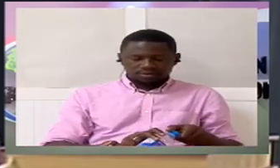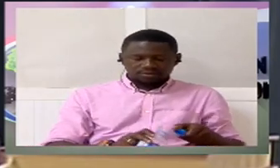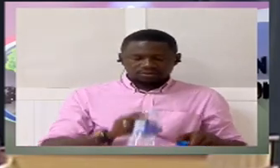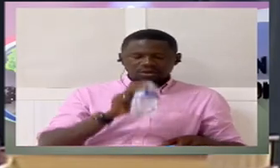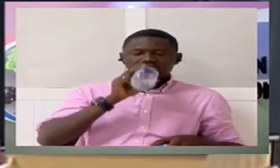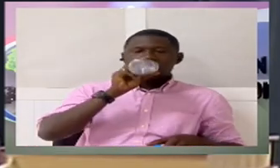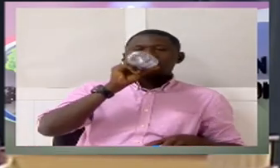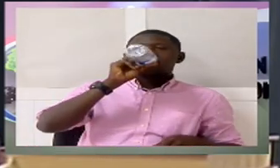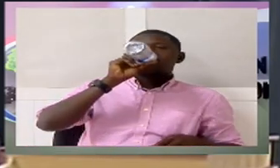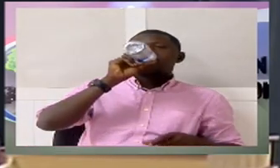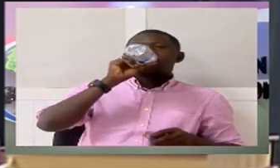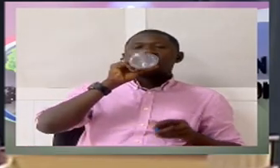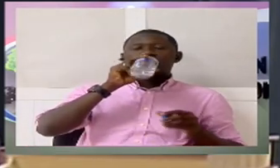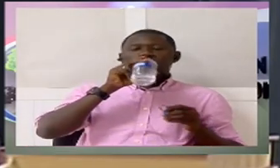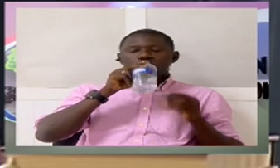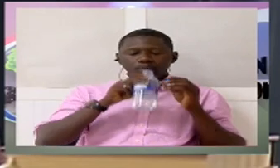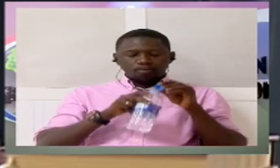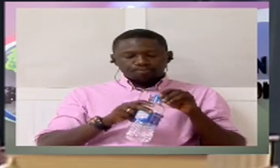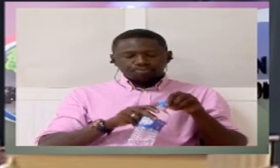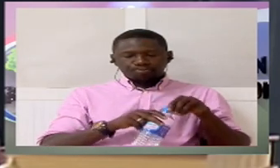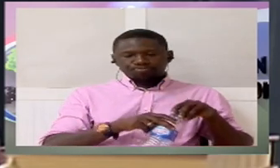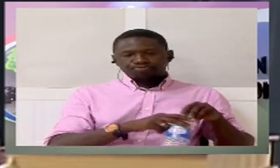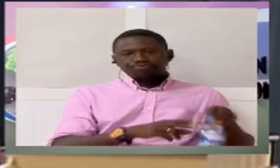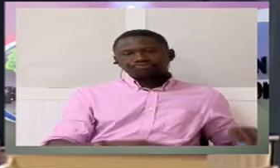Yaya Jammeh mule yo kulu keulula.